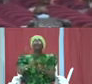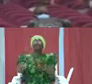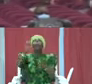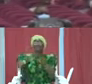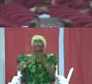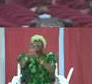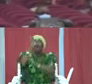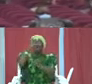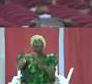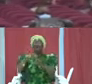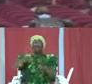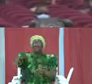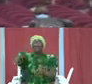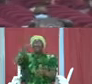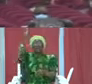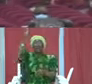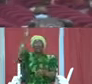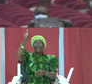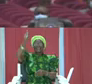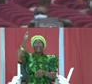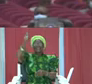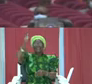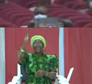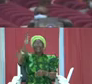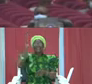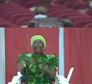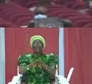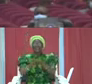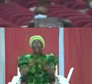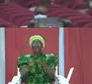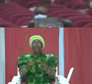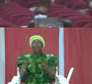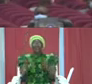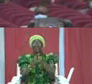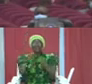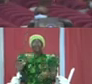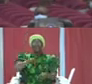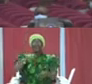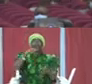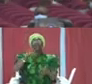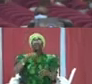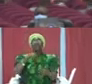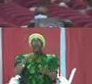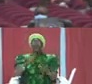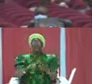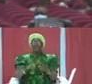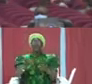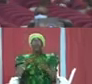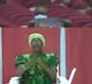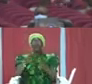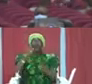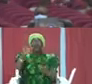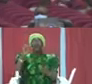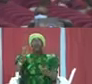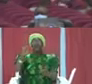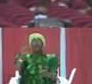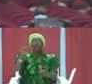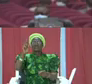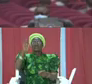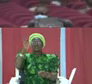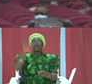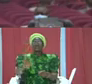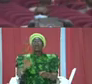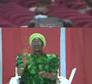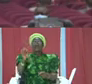highest. I want you to hopen with me to the book of 1 Corinthians, chapter